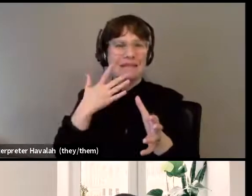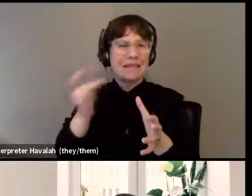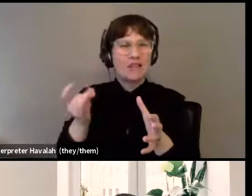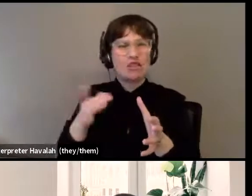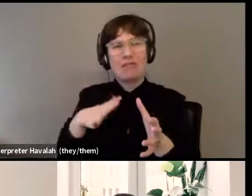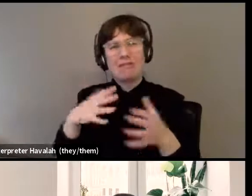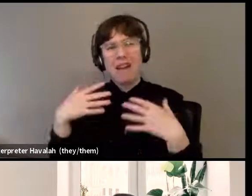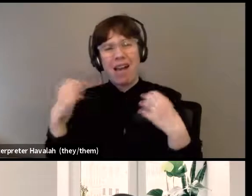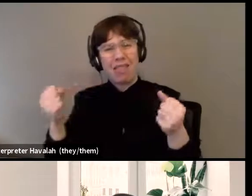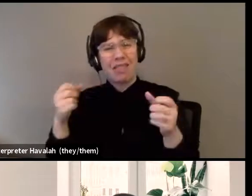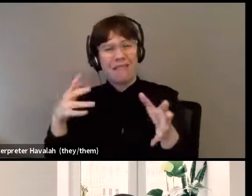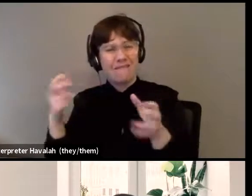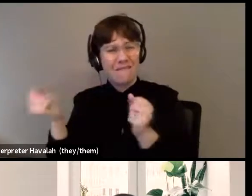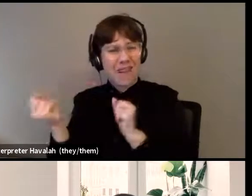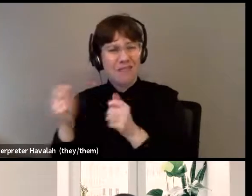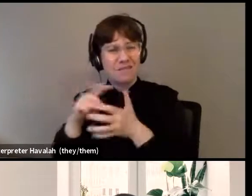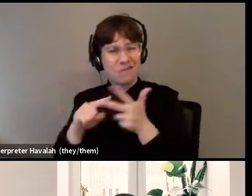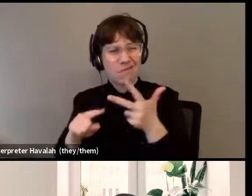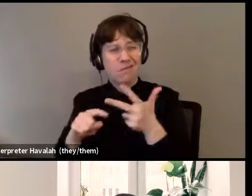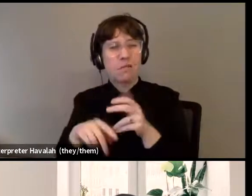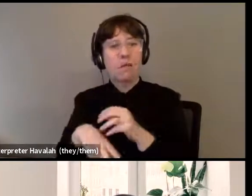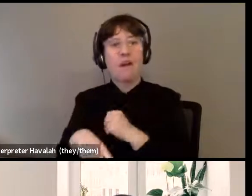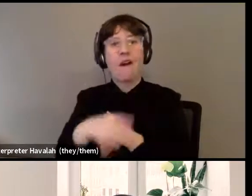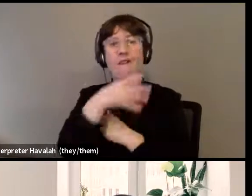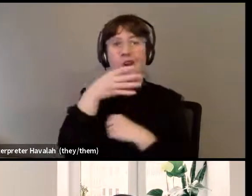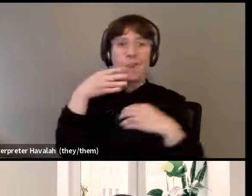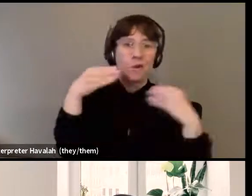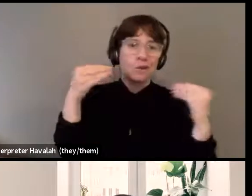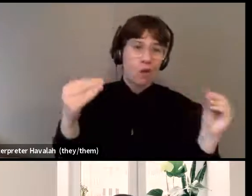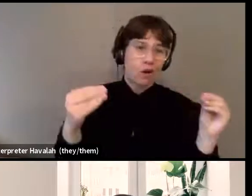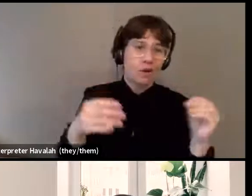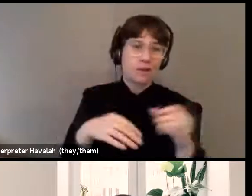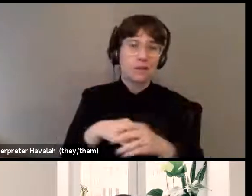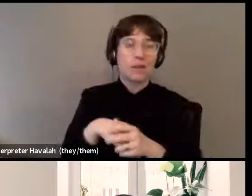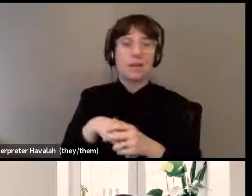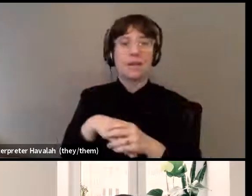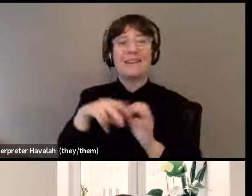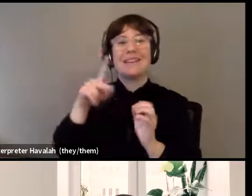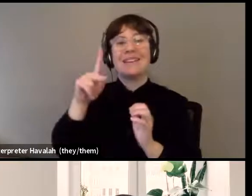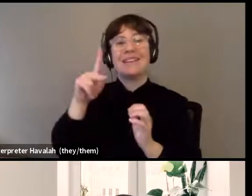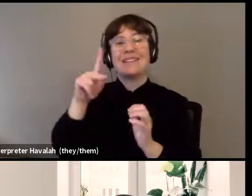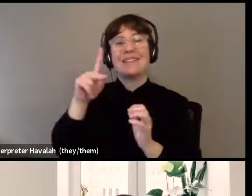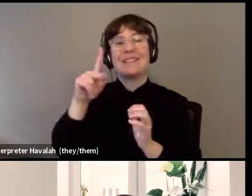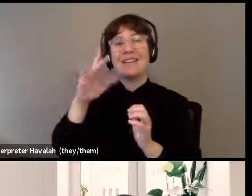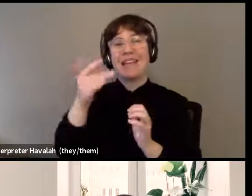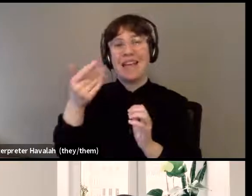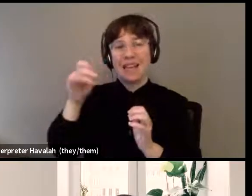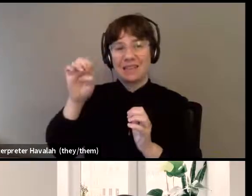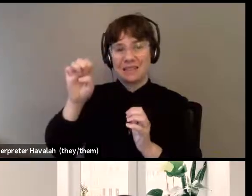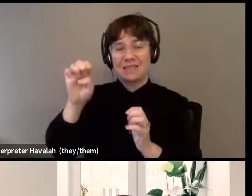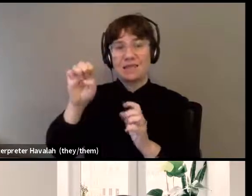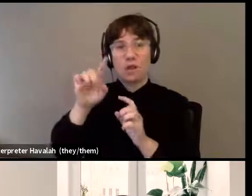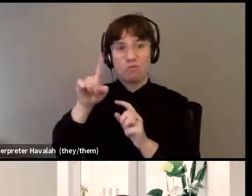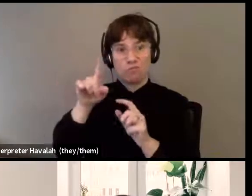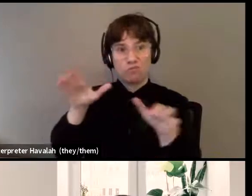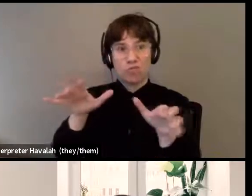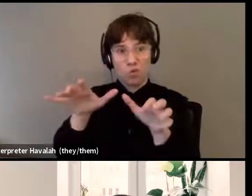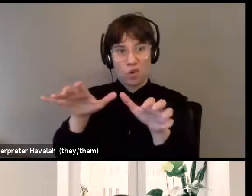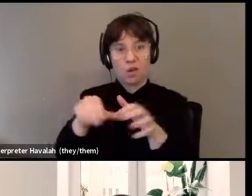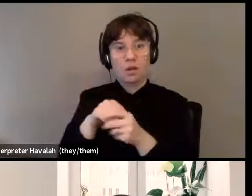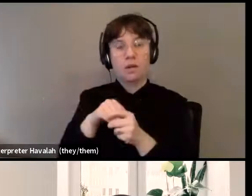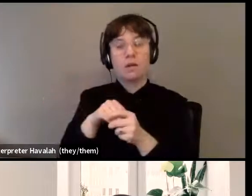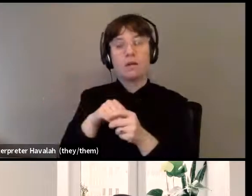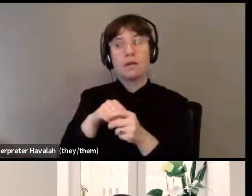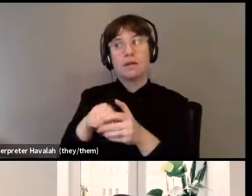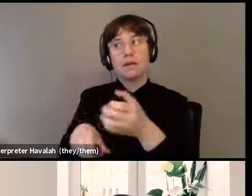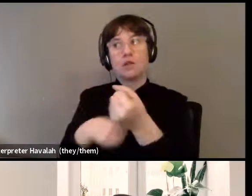healthy. It's about farmers markets. So one of the things DCASE is doing and they've been doing is